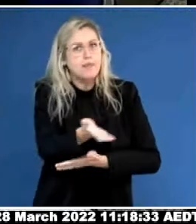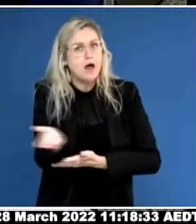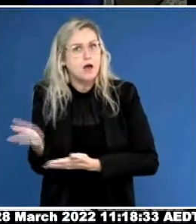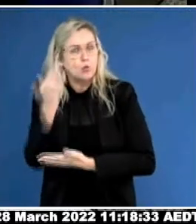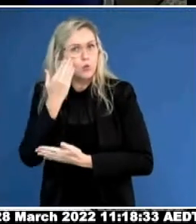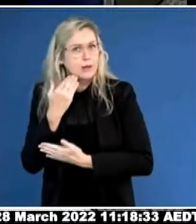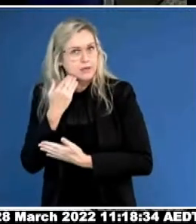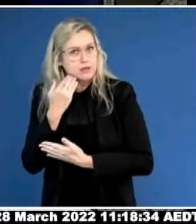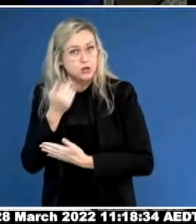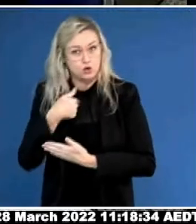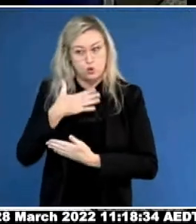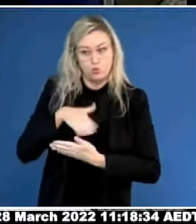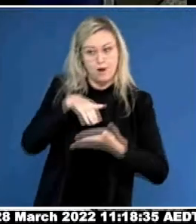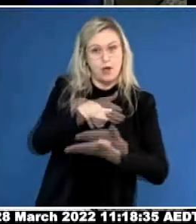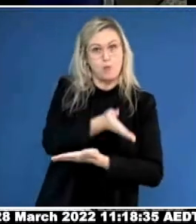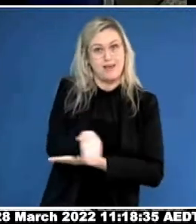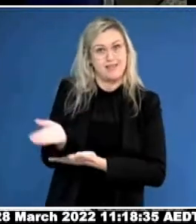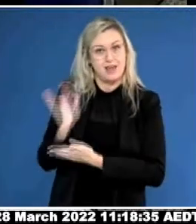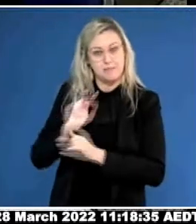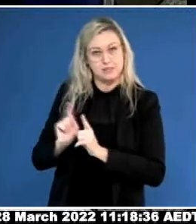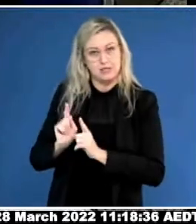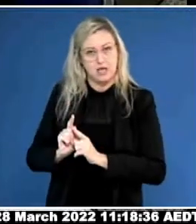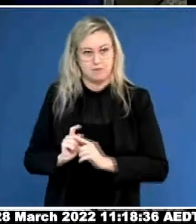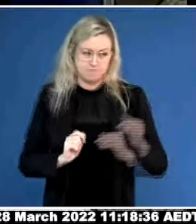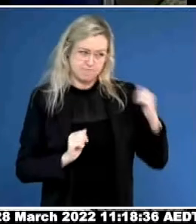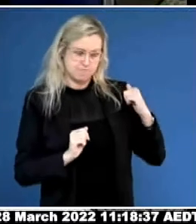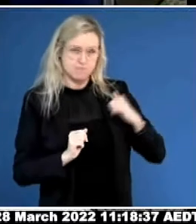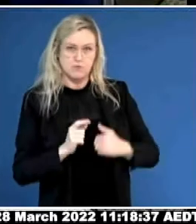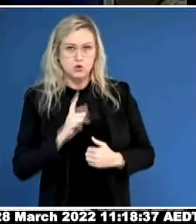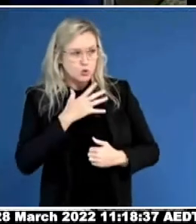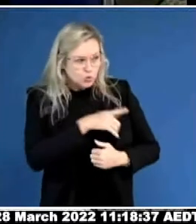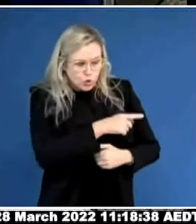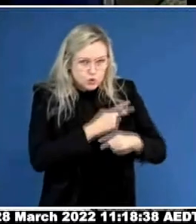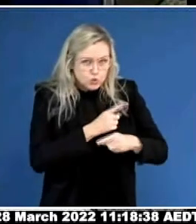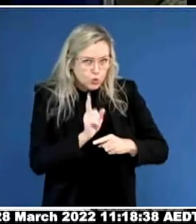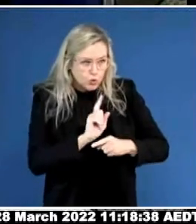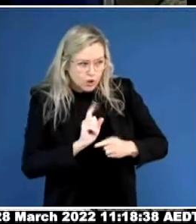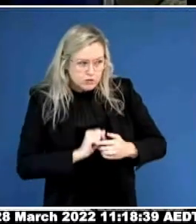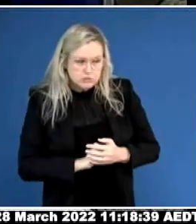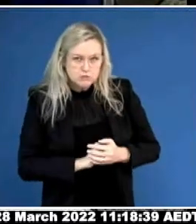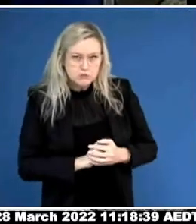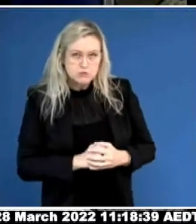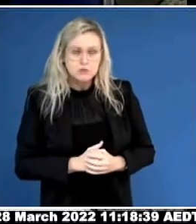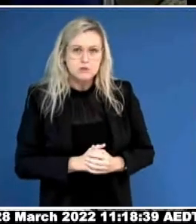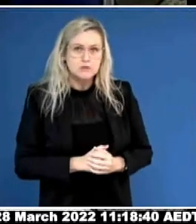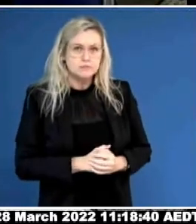also feel strong. Yes. What do you want to say about that? Say anything about that?